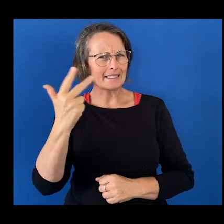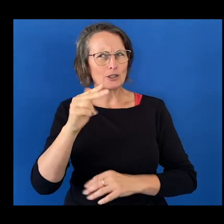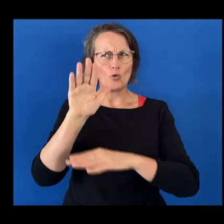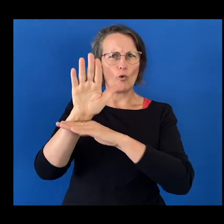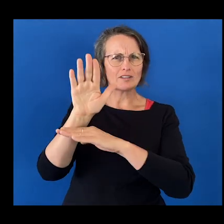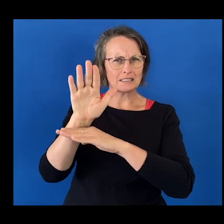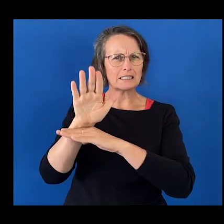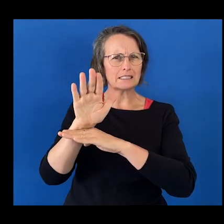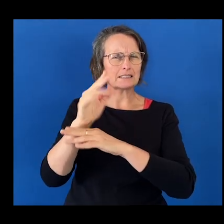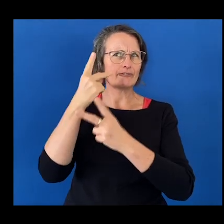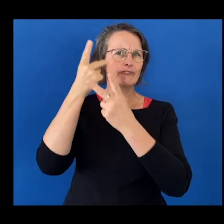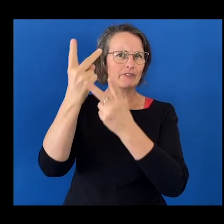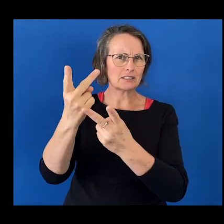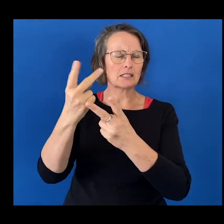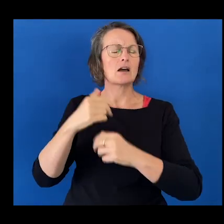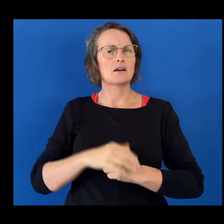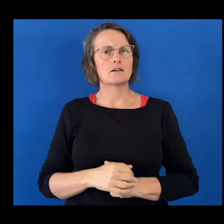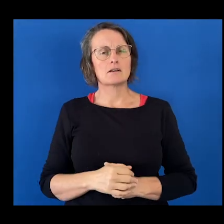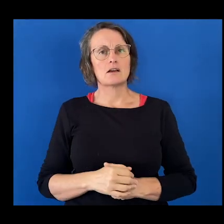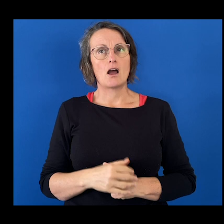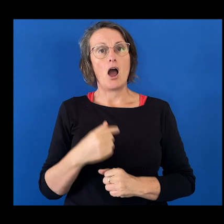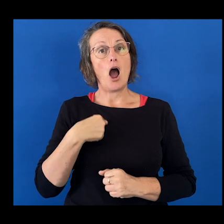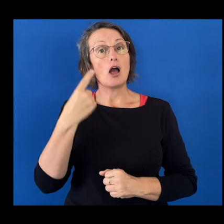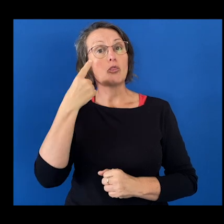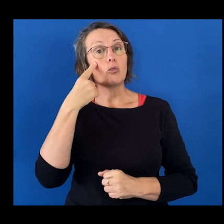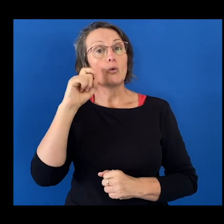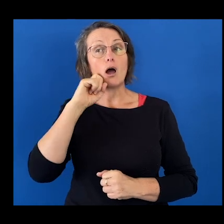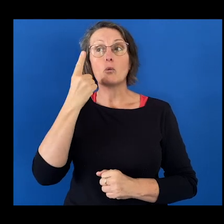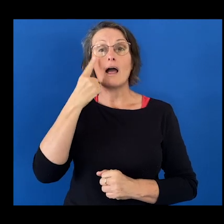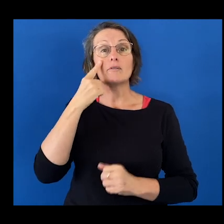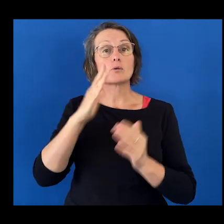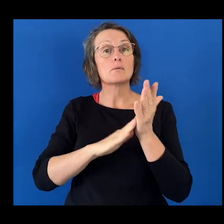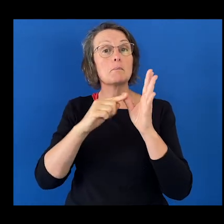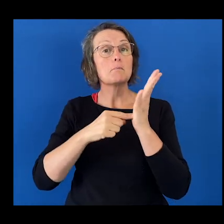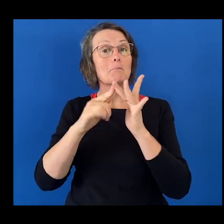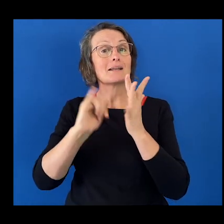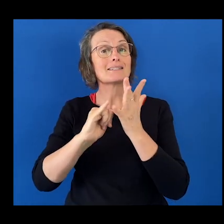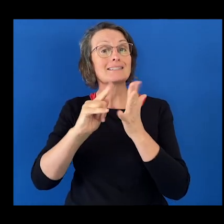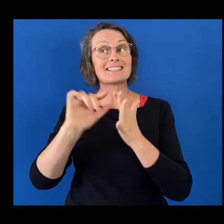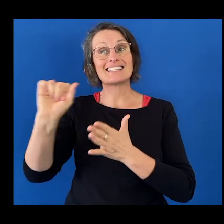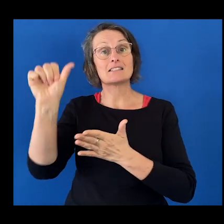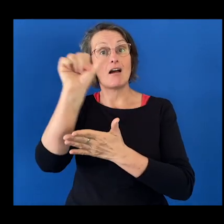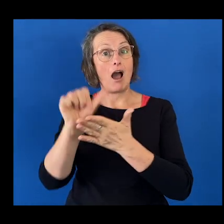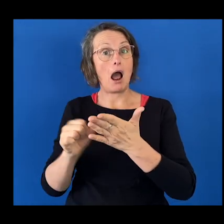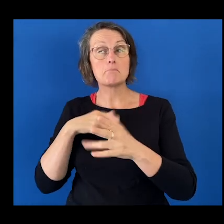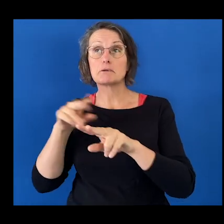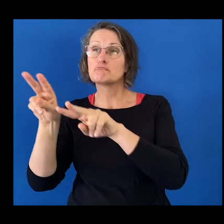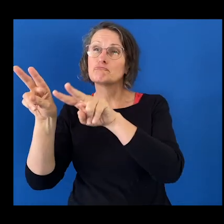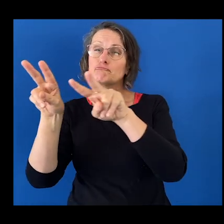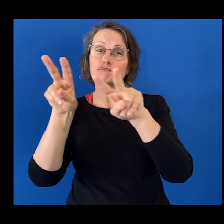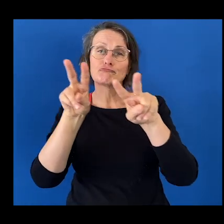2018, I took advantage of opportunities to go and see the work of Matisse whenever I could, and